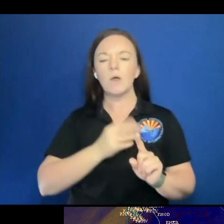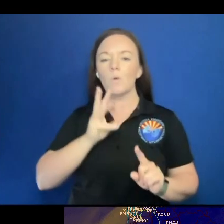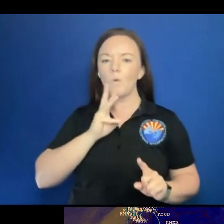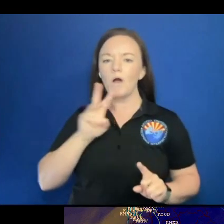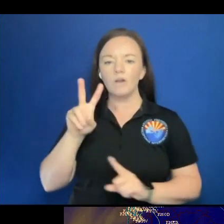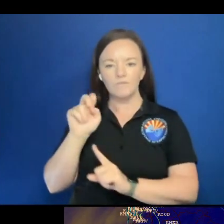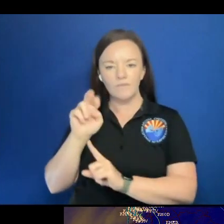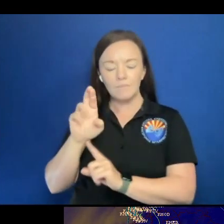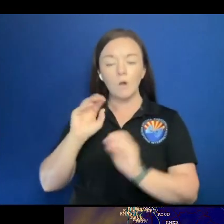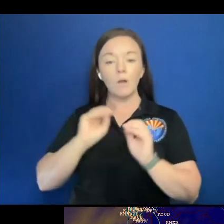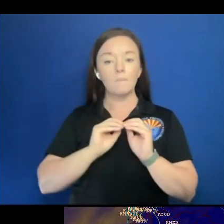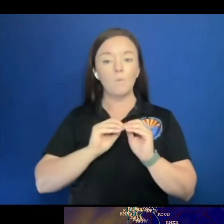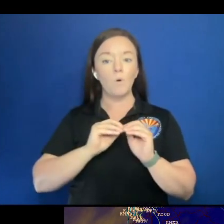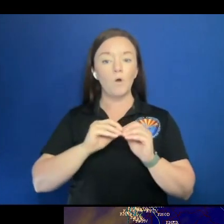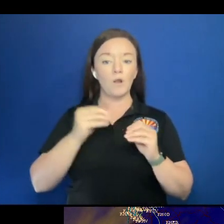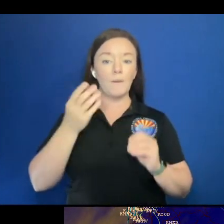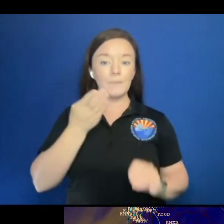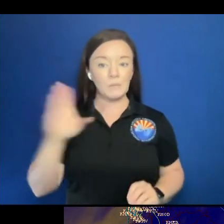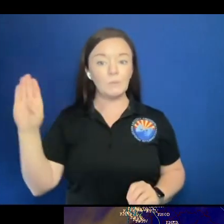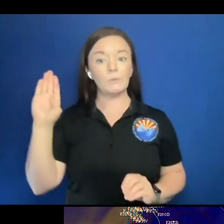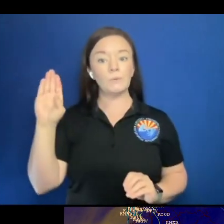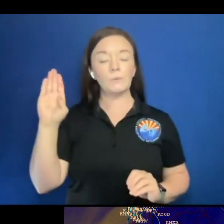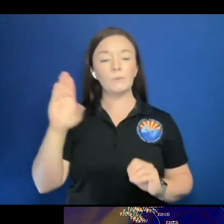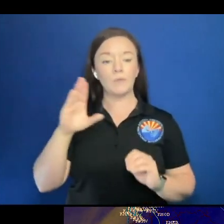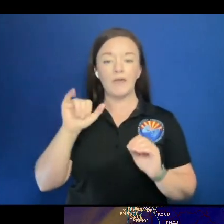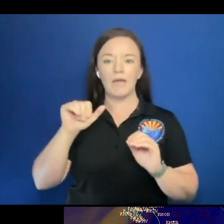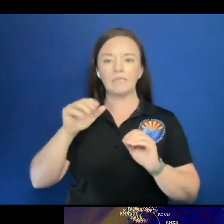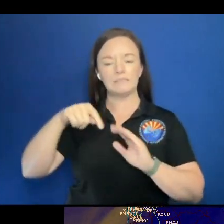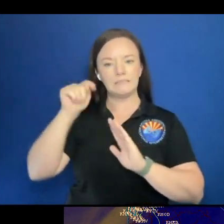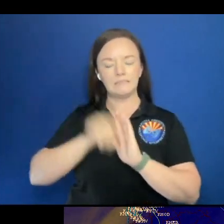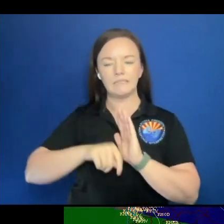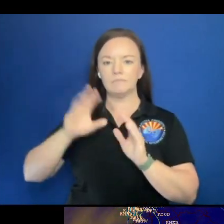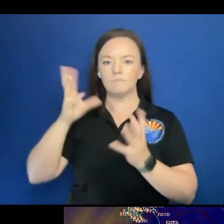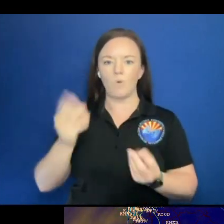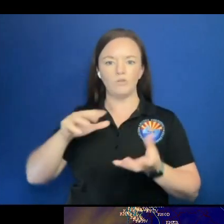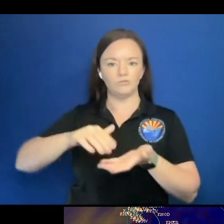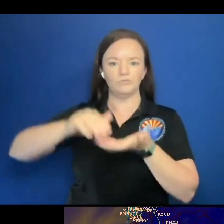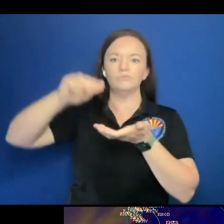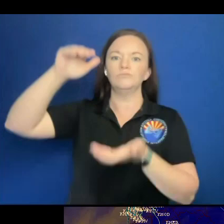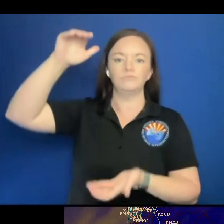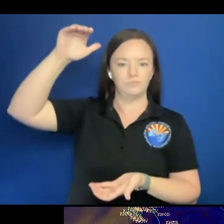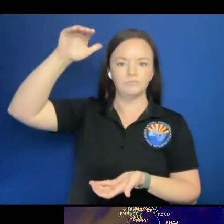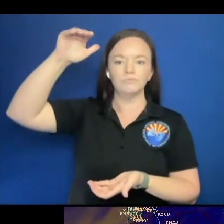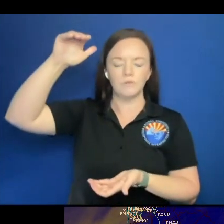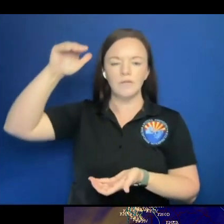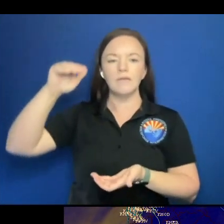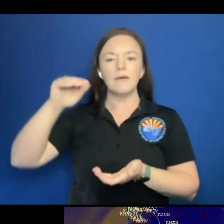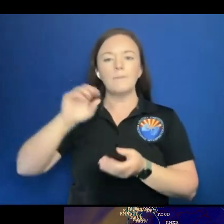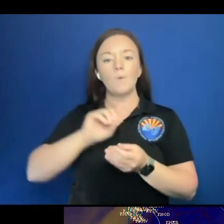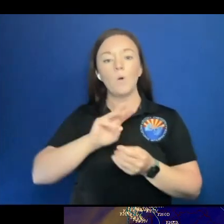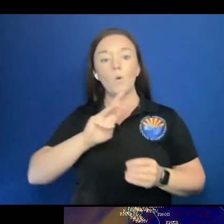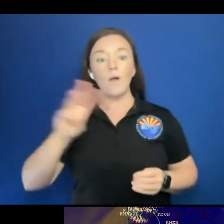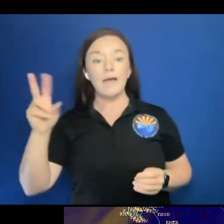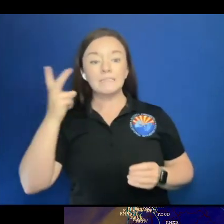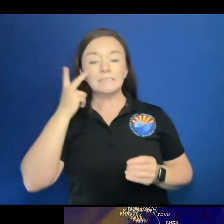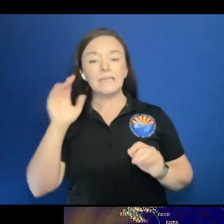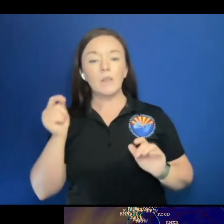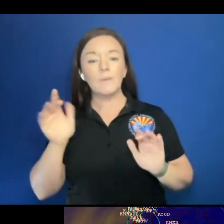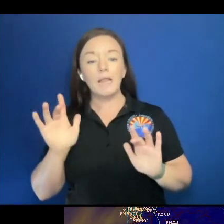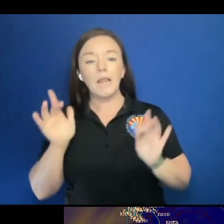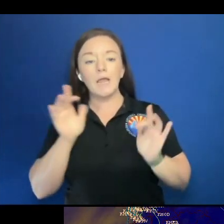lighter blues, that's where the most moisture is really located. When you push a little bit further west, you can kind of see that lighter color,